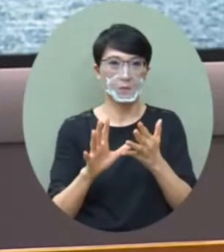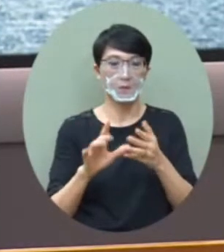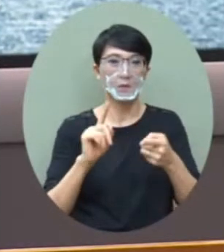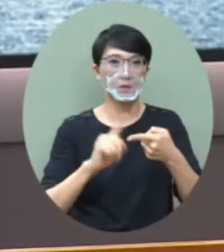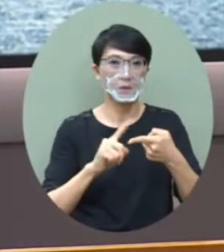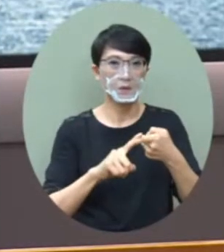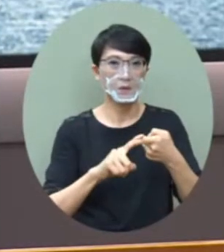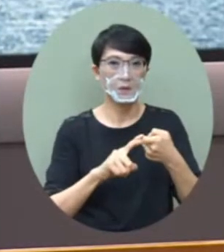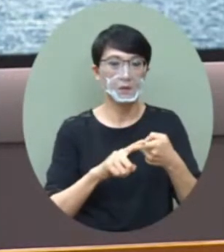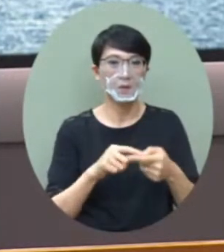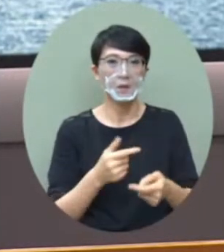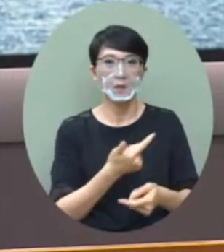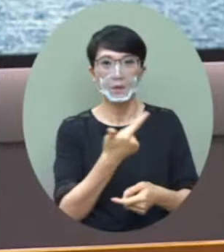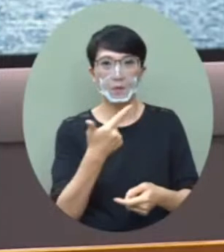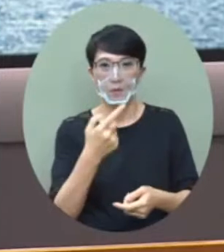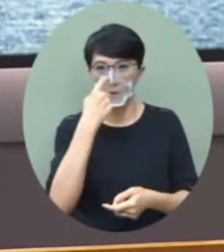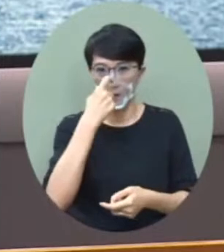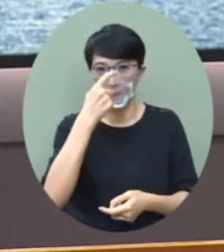the